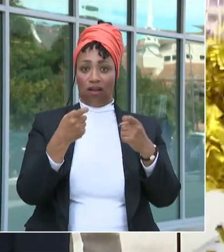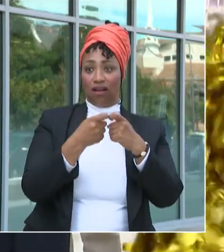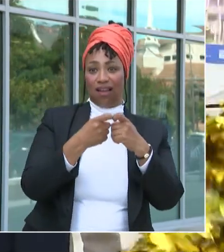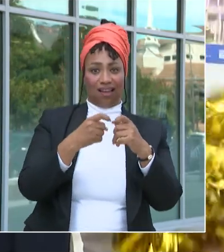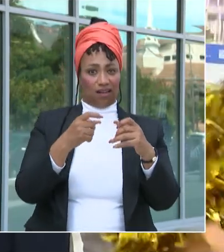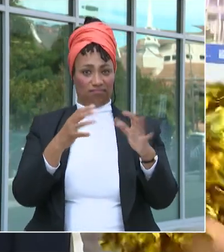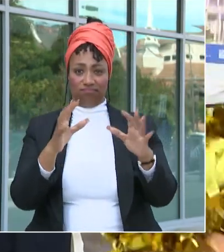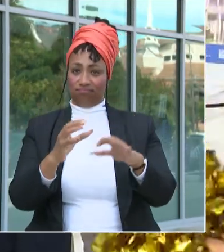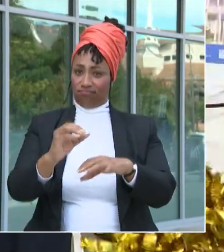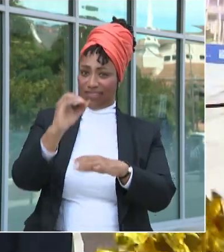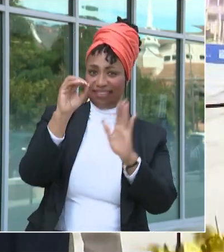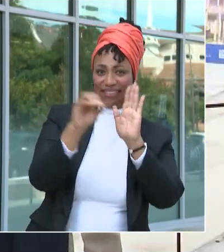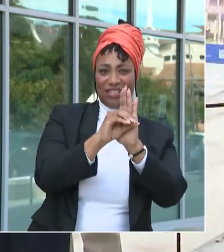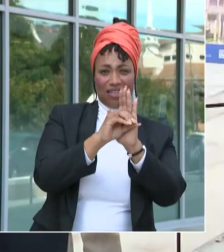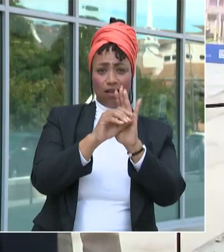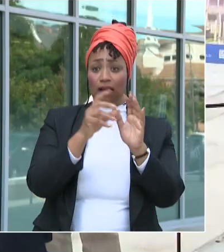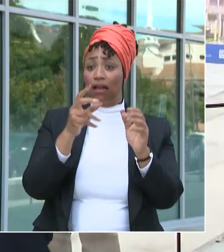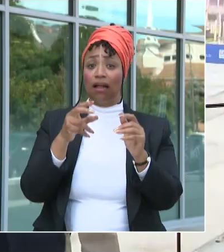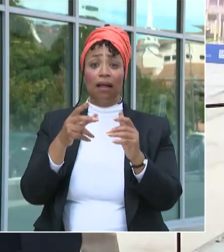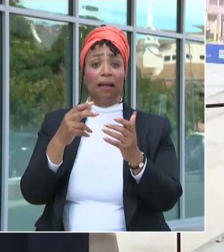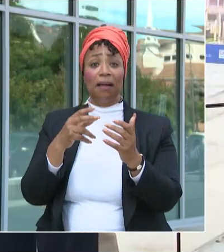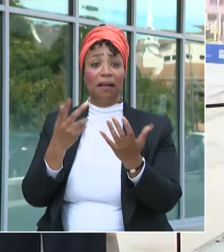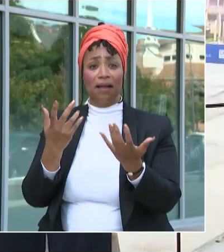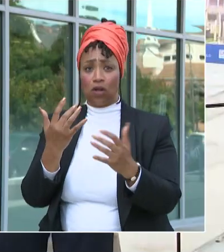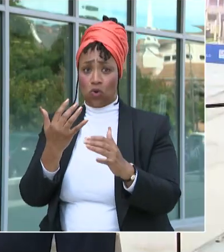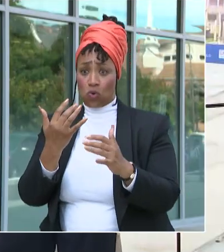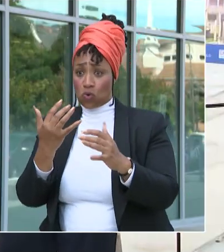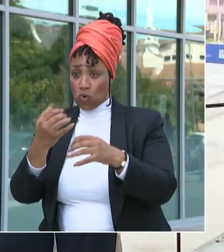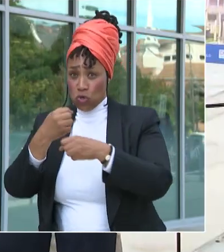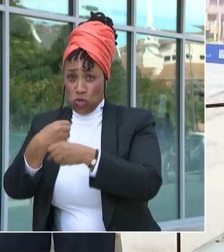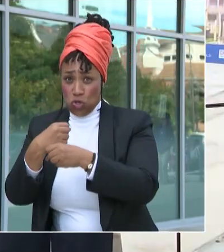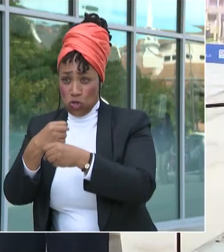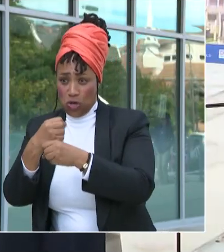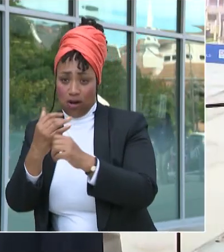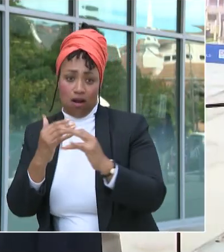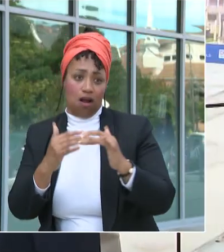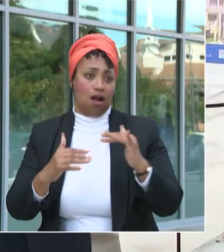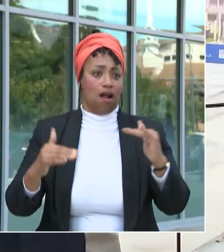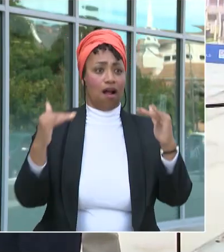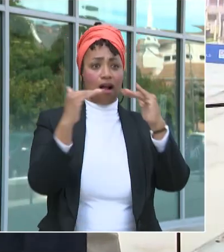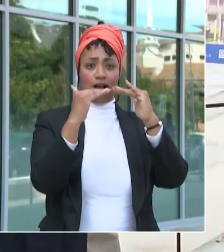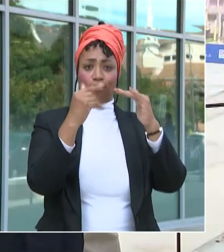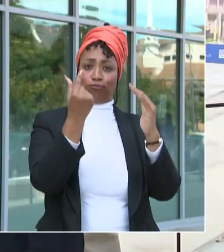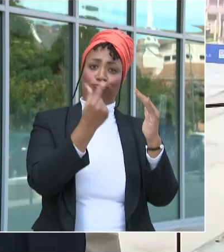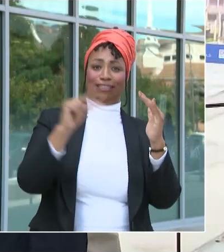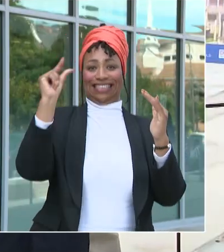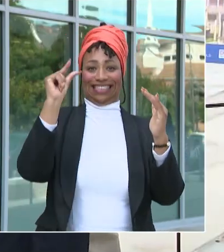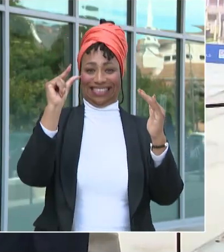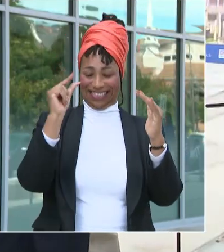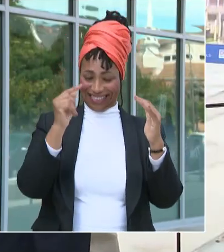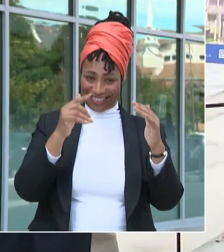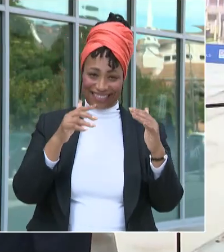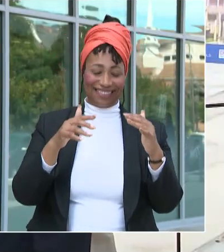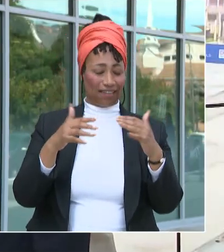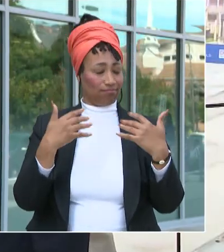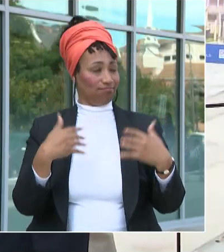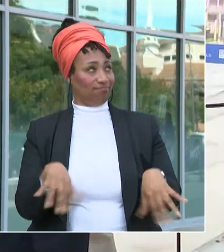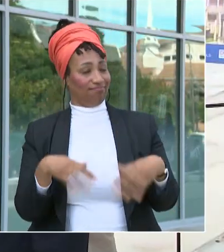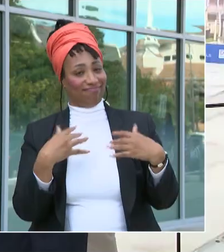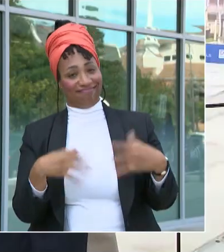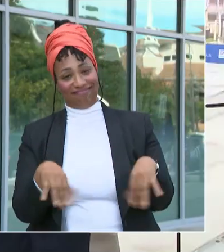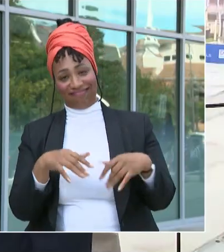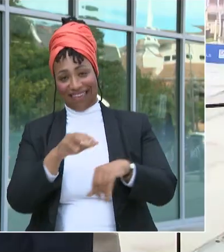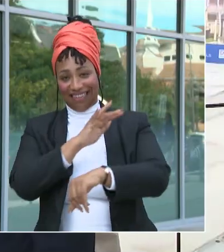To accomplish that in the fields, I think the council member referenced the drilling. That would be for the 111